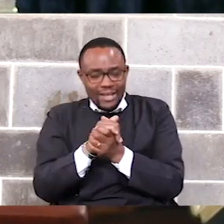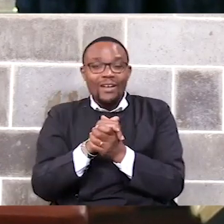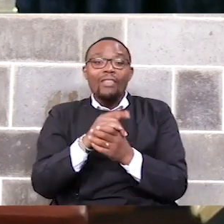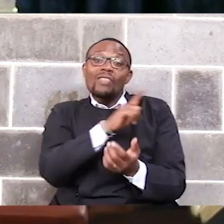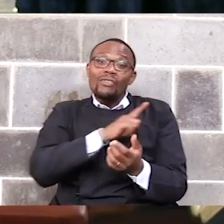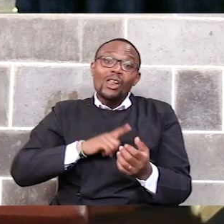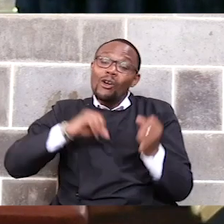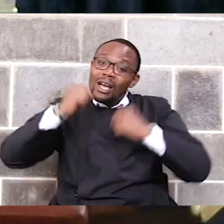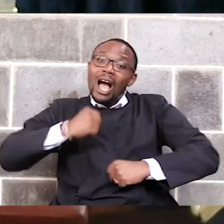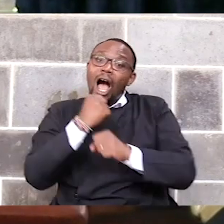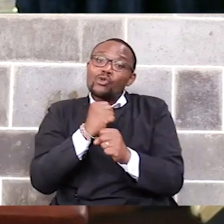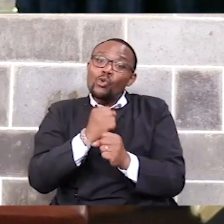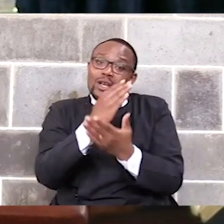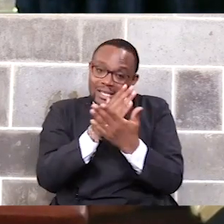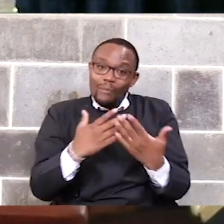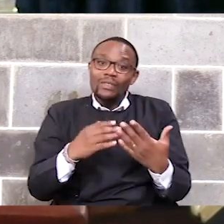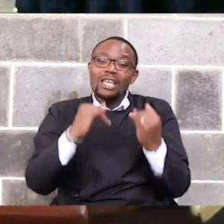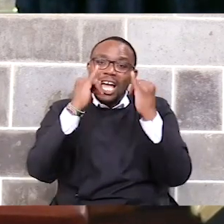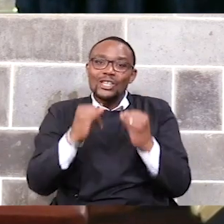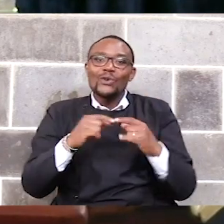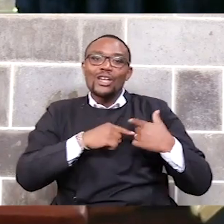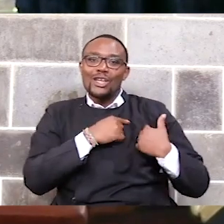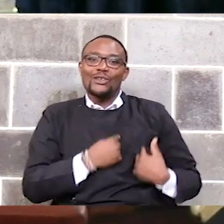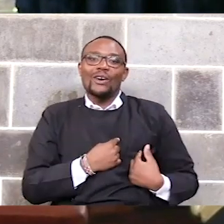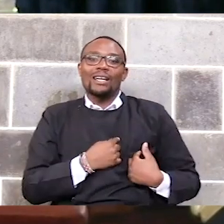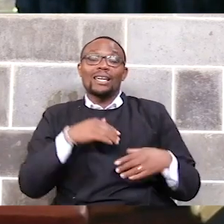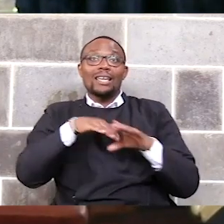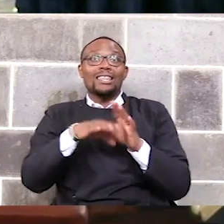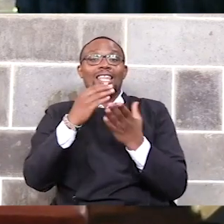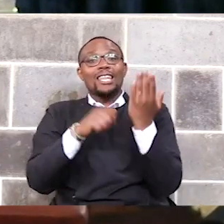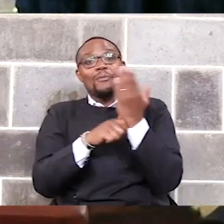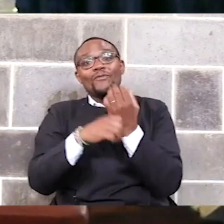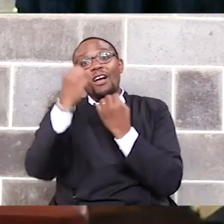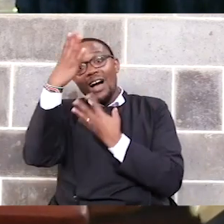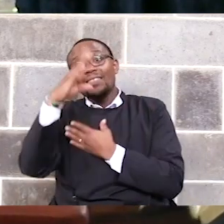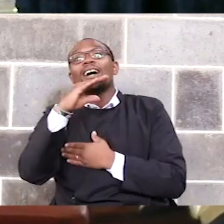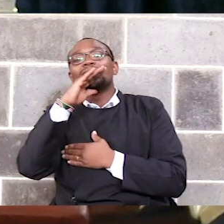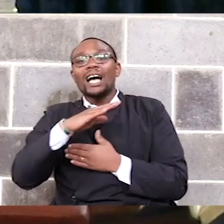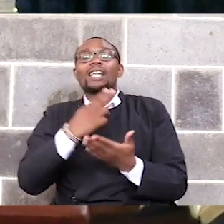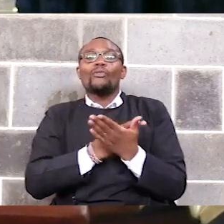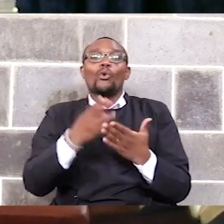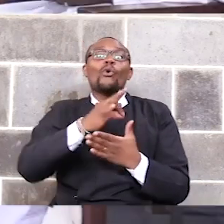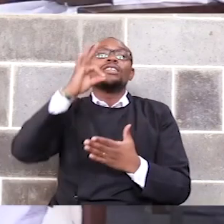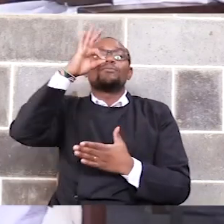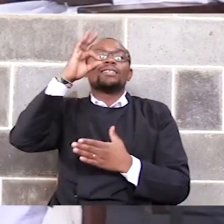to do something new in your heart today. In the name of God the Father, the Son, and the Holy Spirit. Amen.